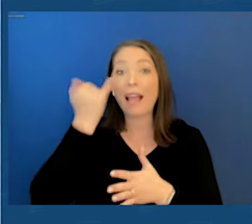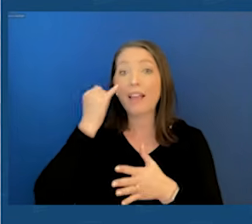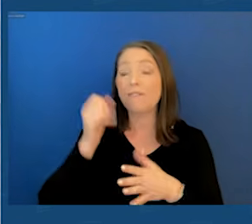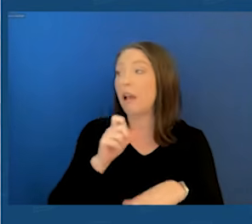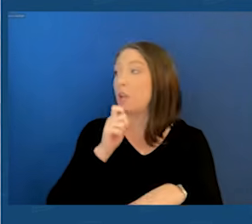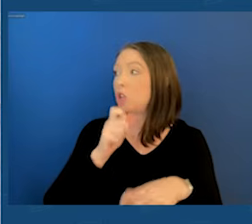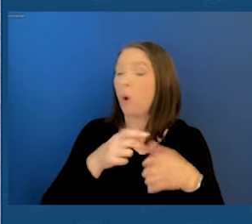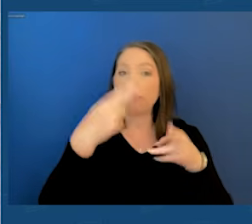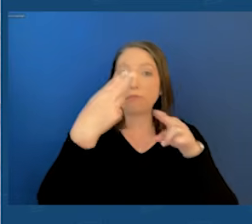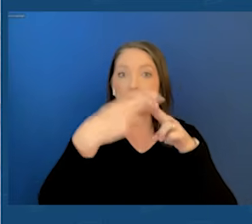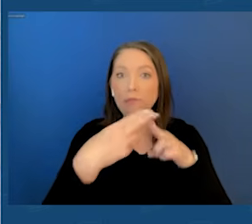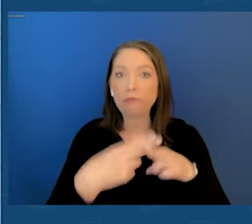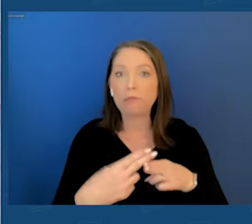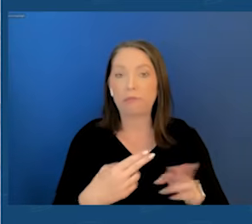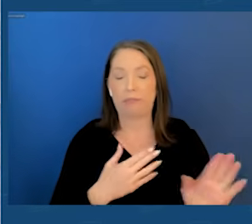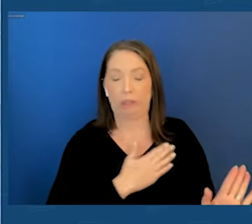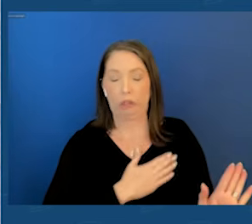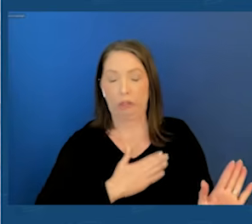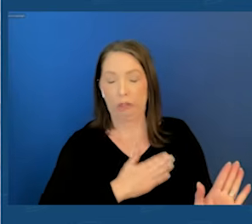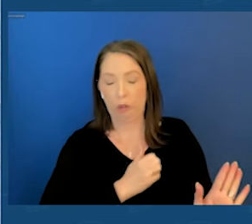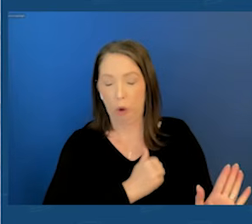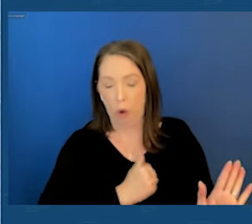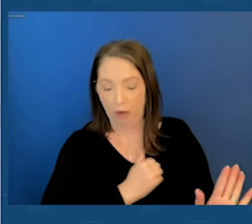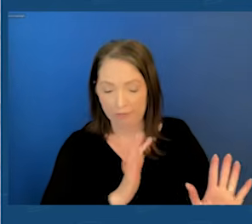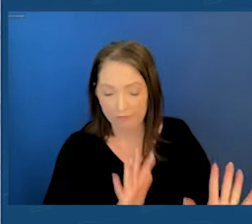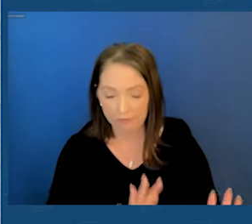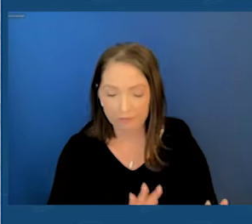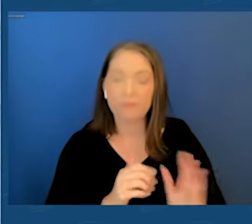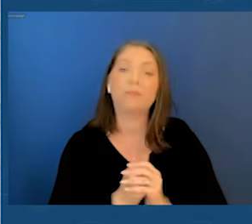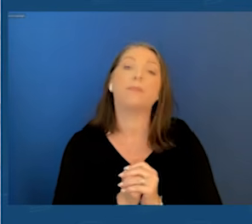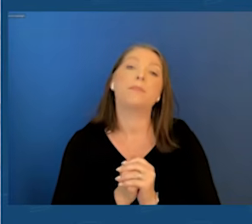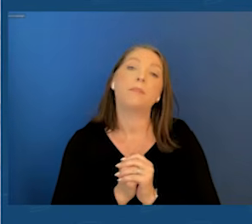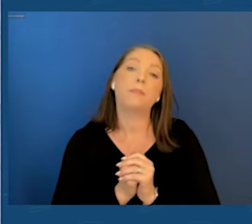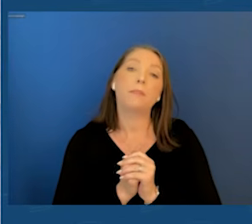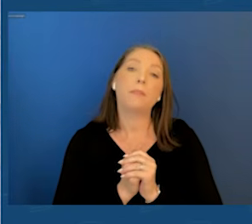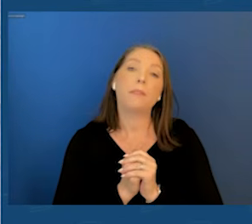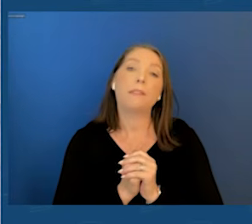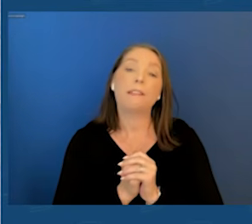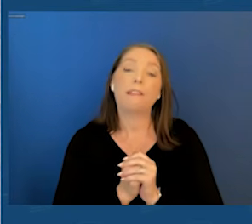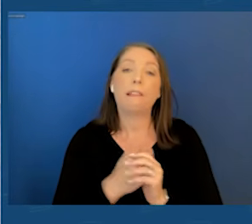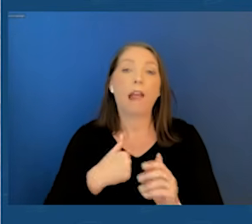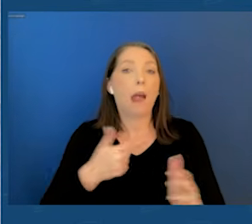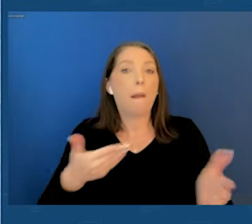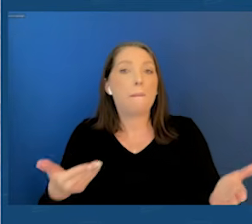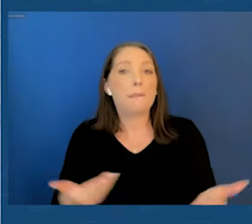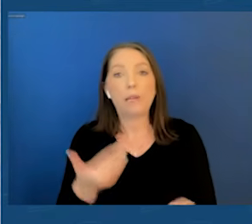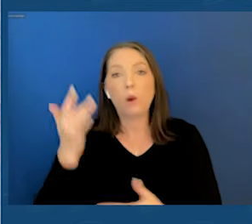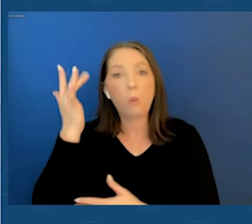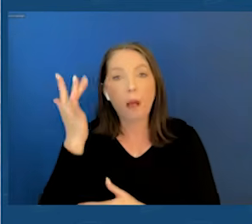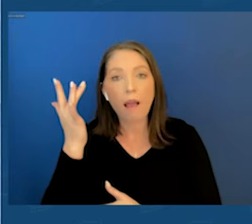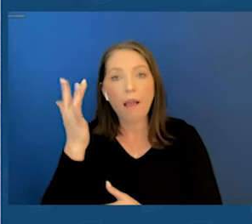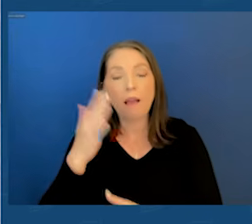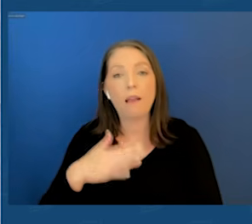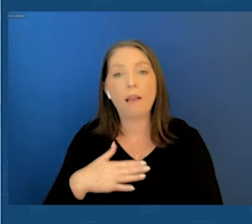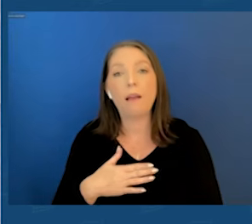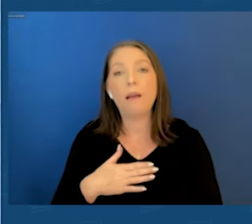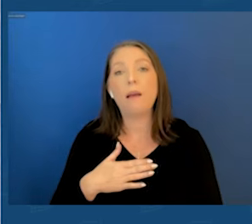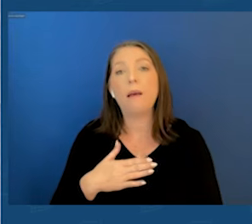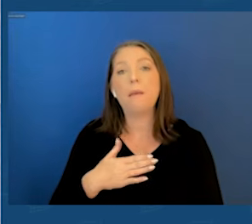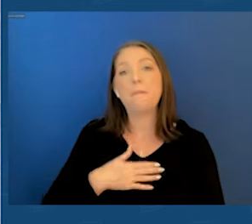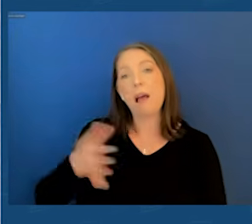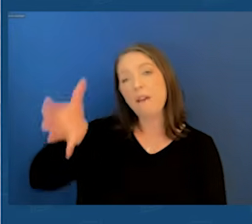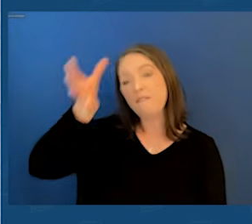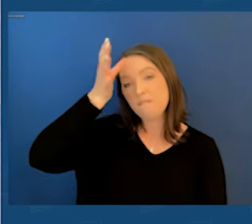me. I would be remiss if I did not say that I'm here because my sharecropper father and